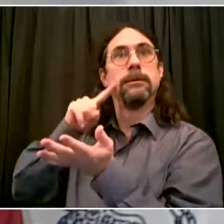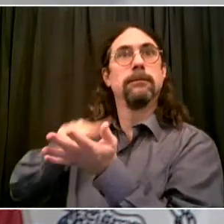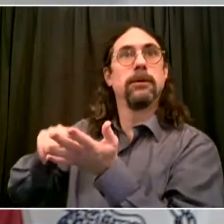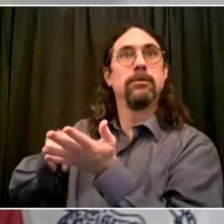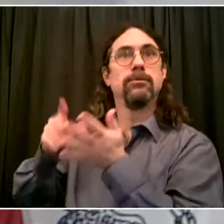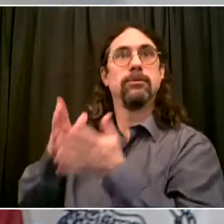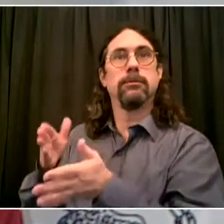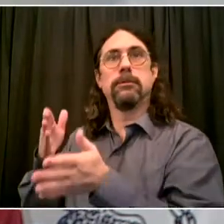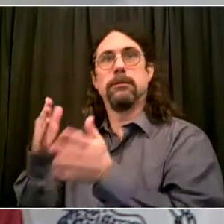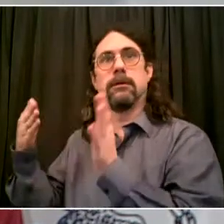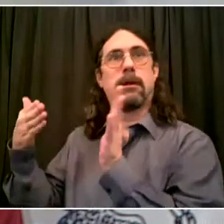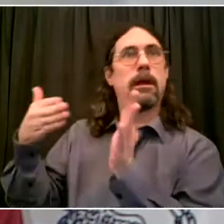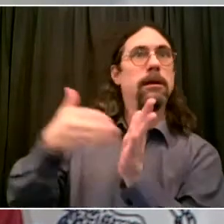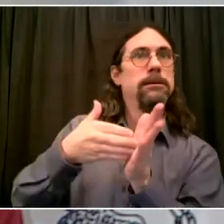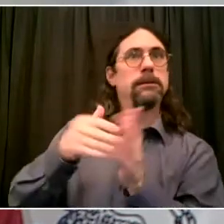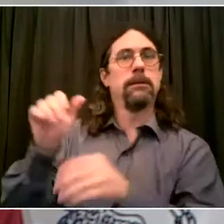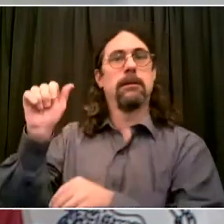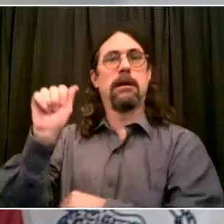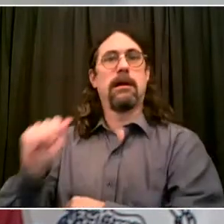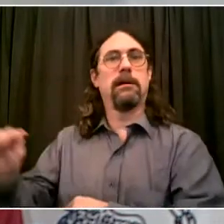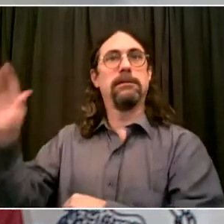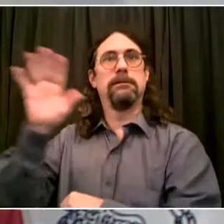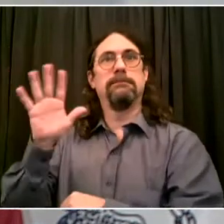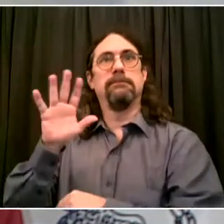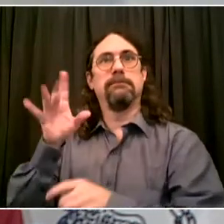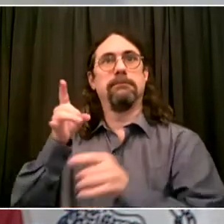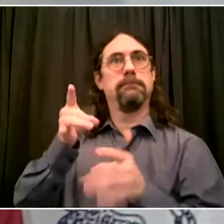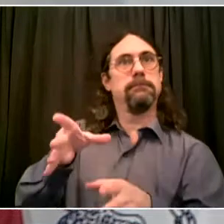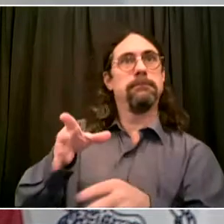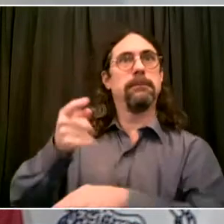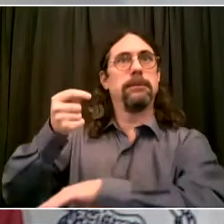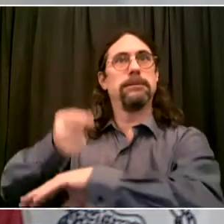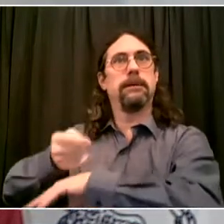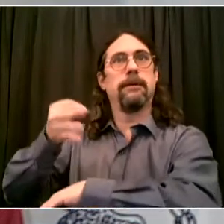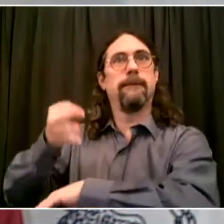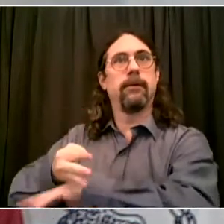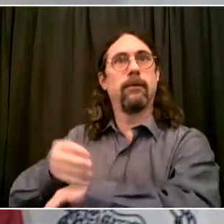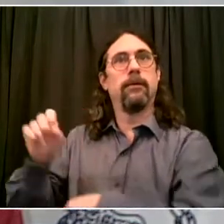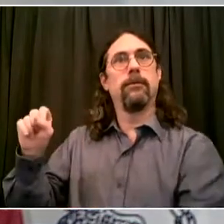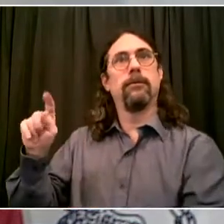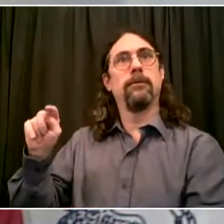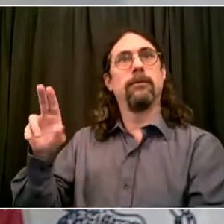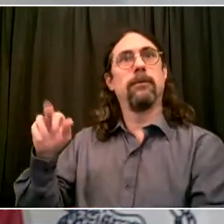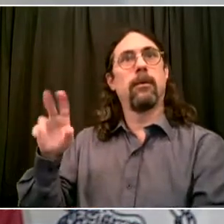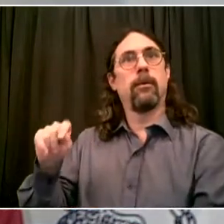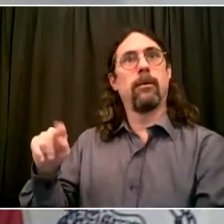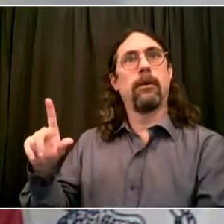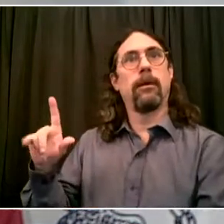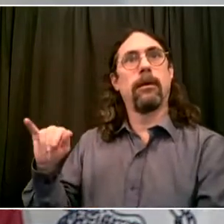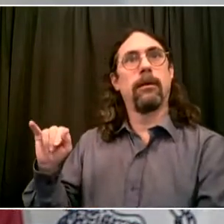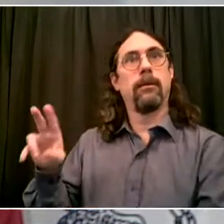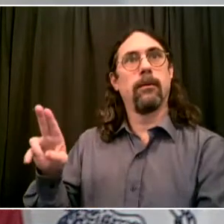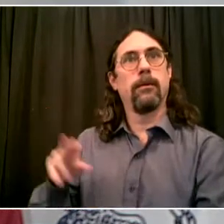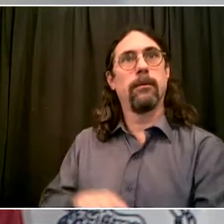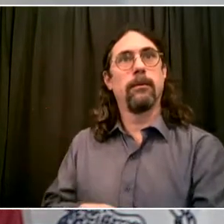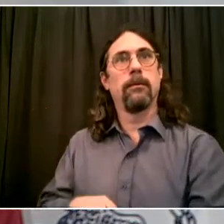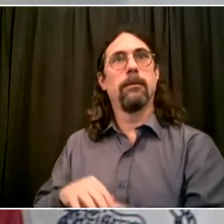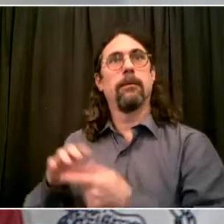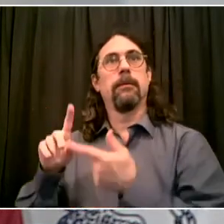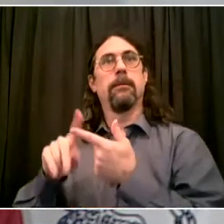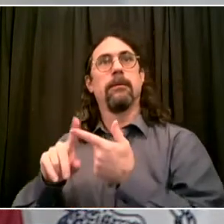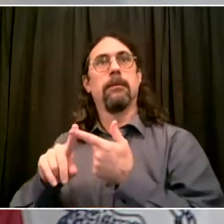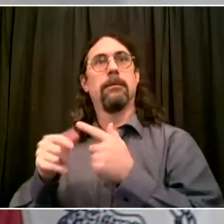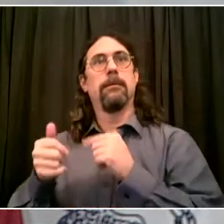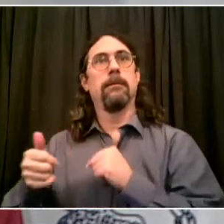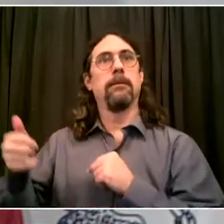Stuart Liu, Executive Director of the Office for the Prevention of Hate Crimes, Deborah Lauder, Health Commissioner Dr. Dave Chachki, and